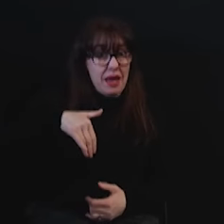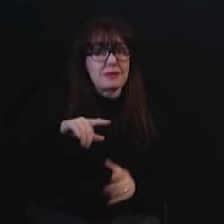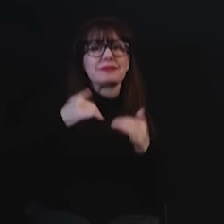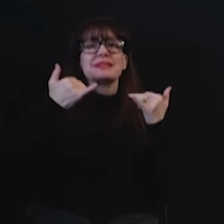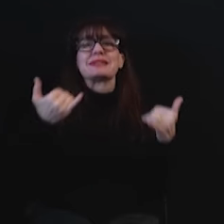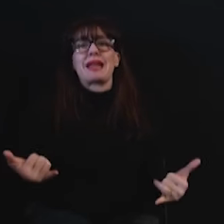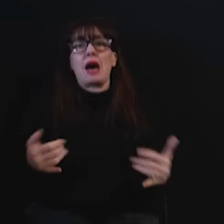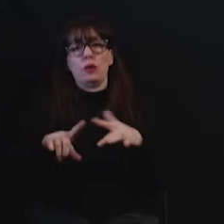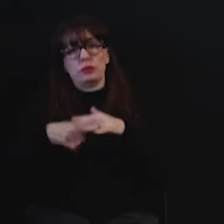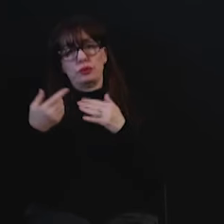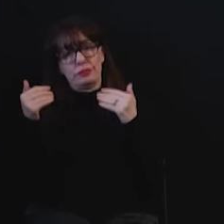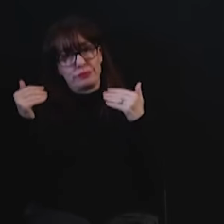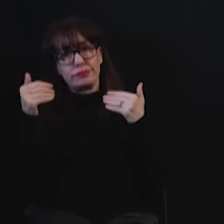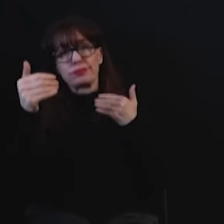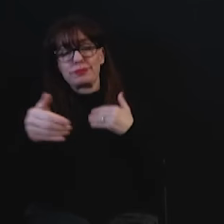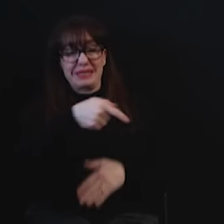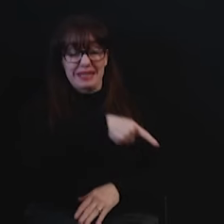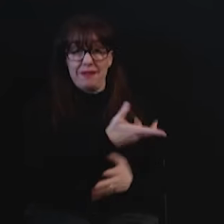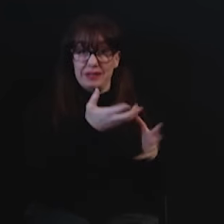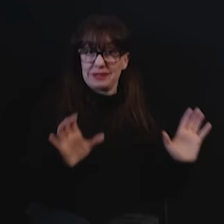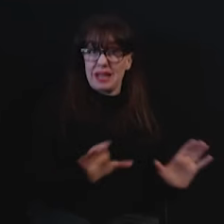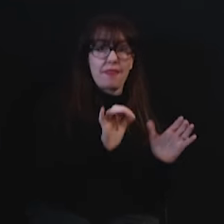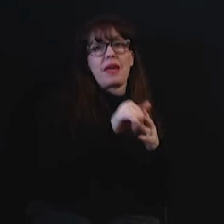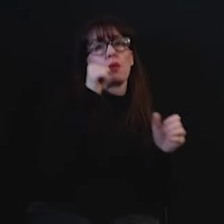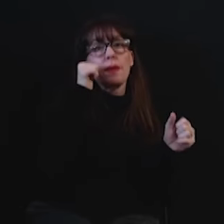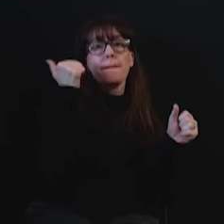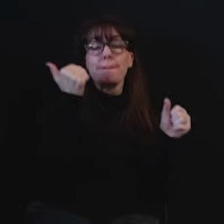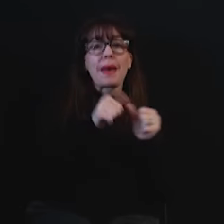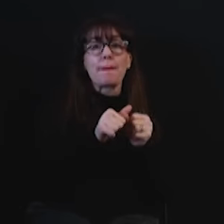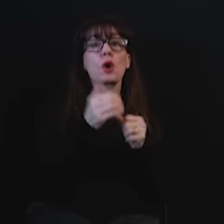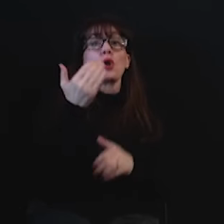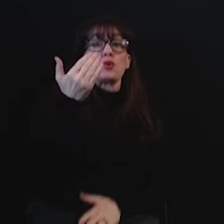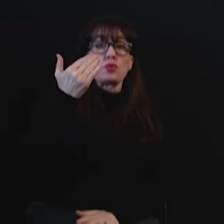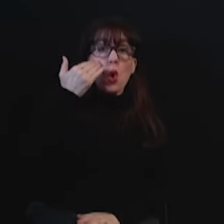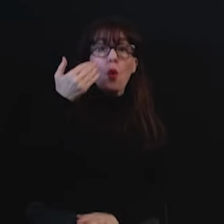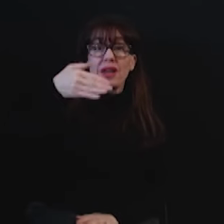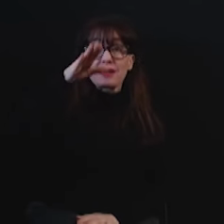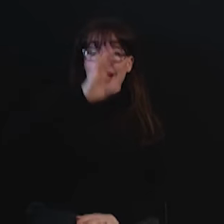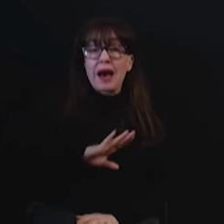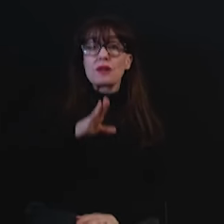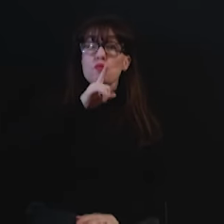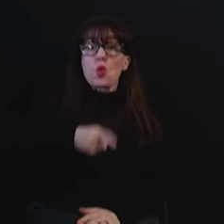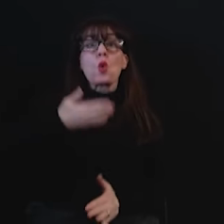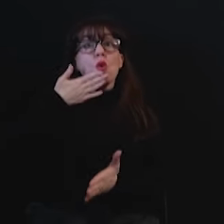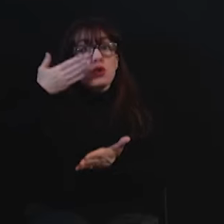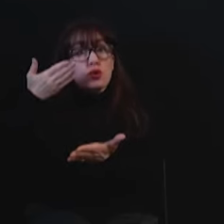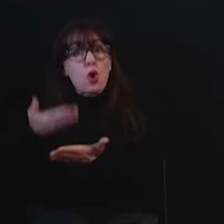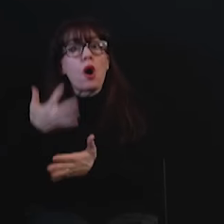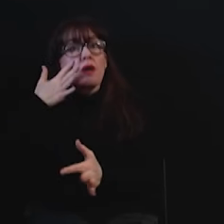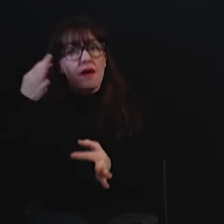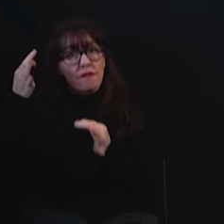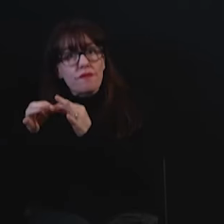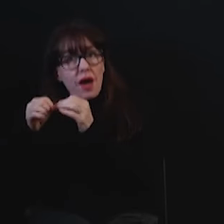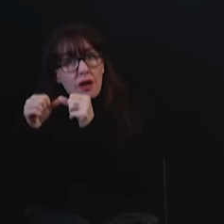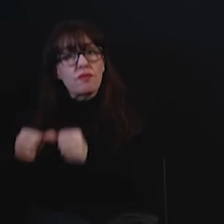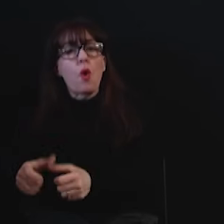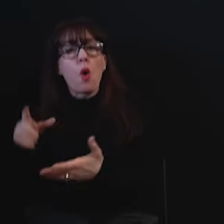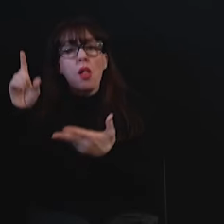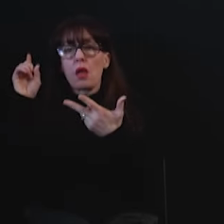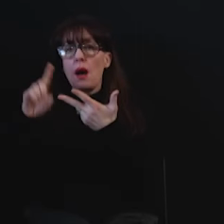begin. But David did that, remember, knowing God to be good, God to be faithful, God to